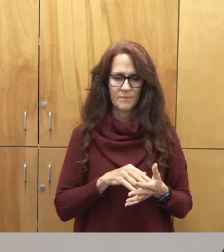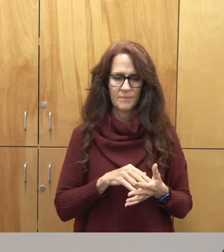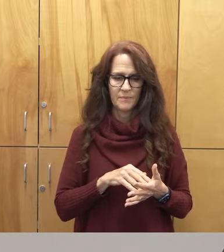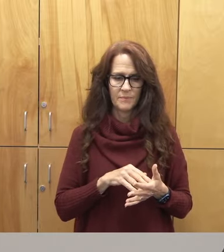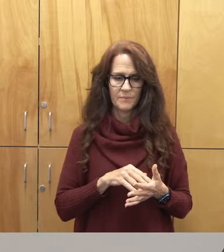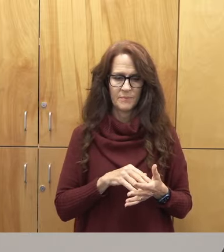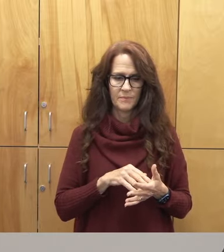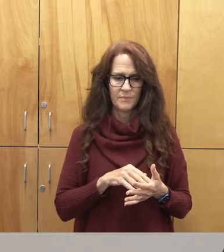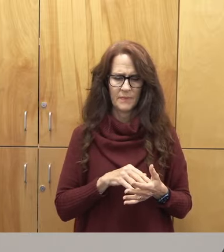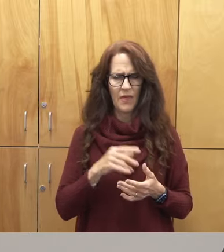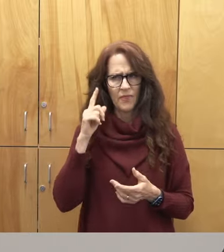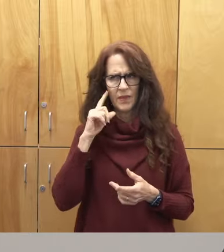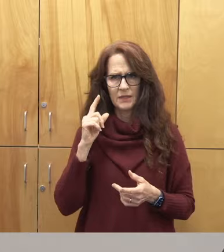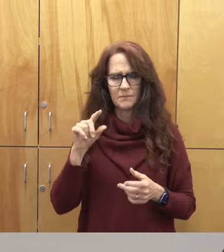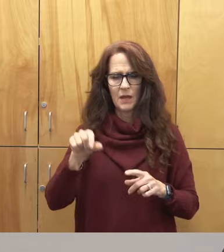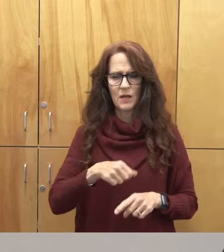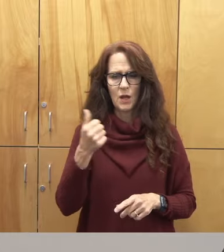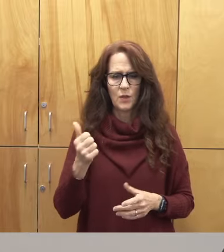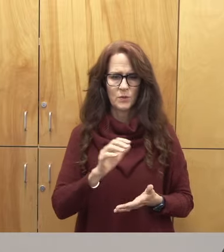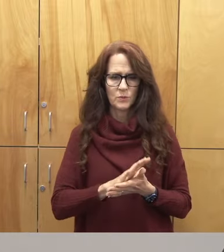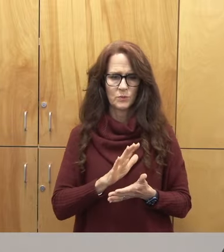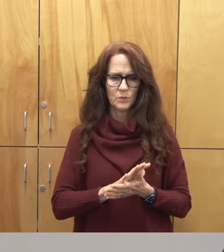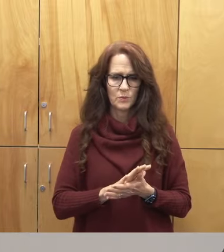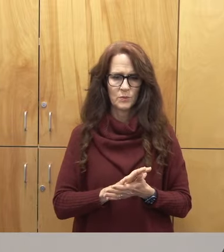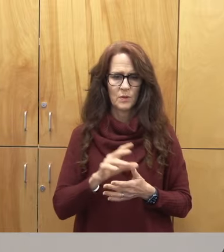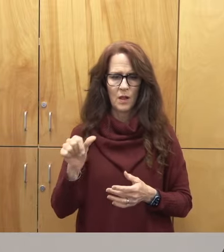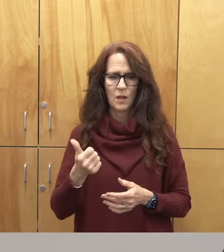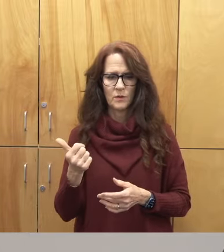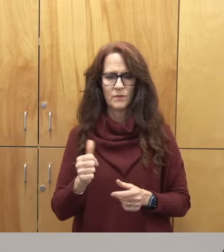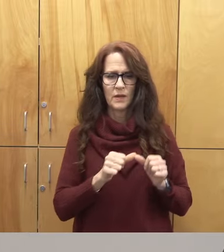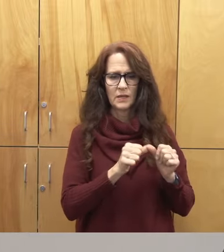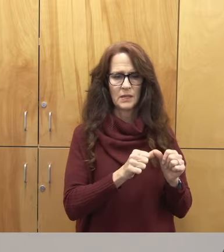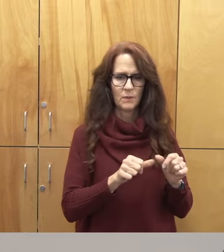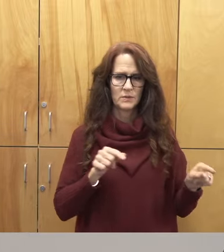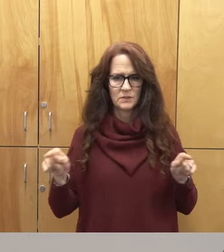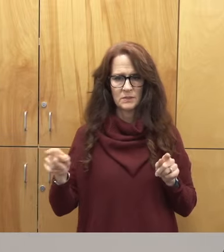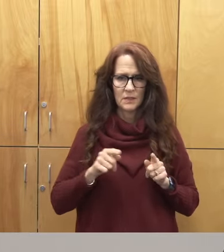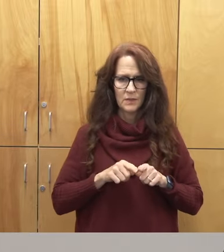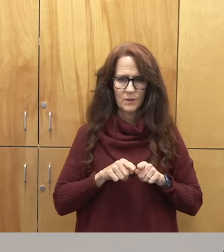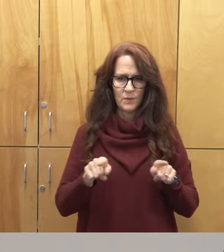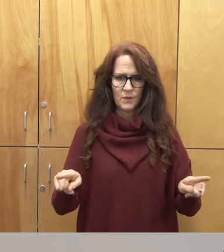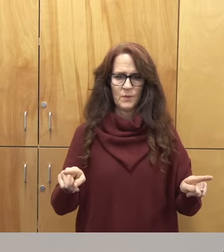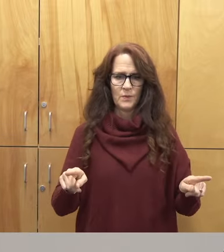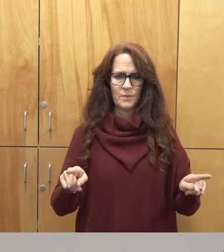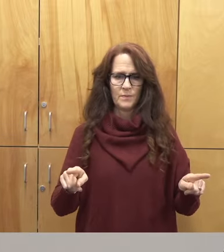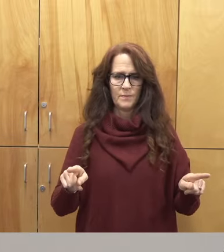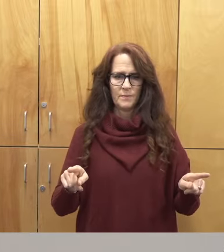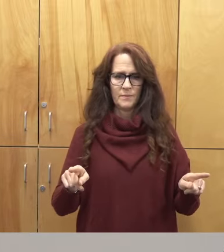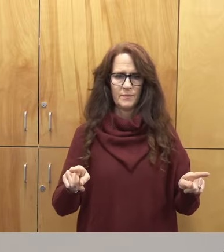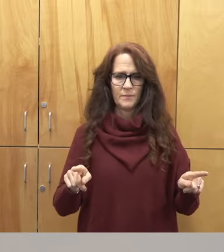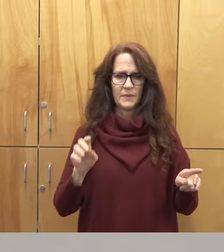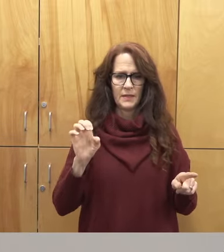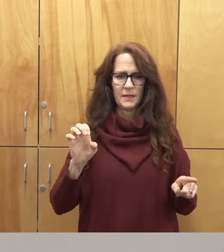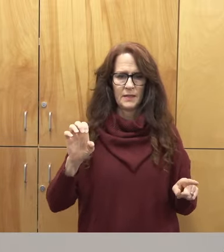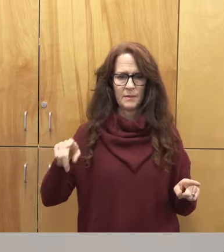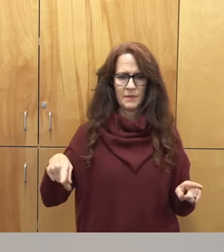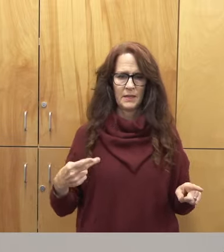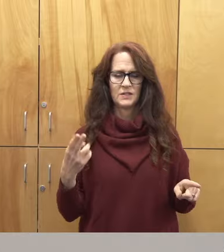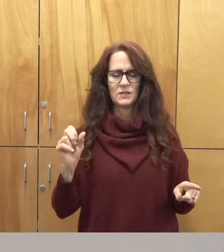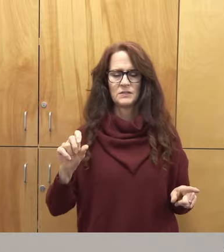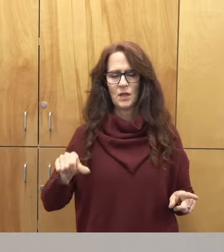Correct me if I'm wrong, but that's an alternative school. I know we have alternative and continuation. EPHS, that's alternative, right? Okay.